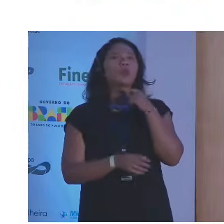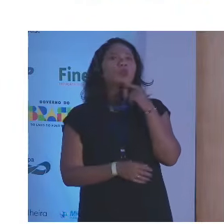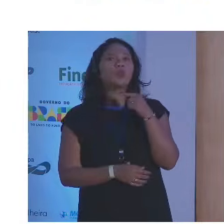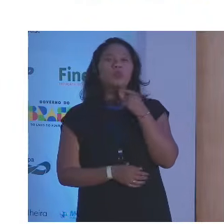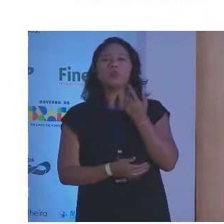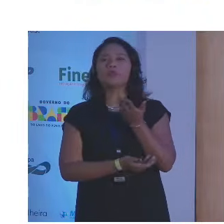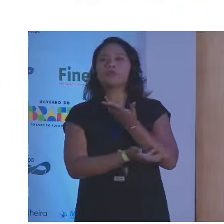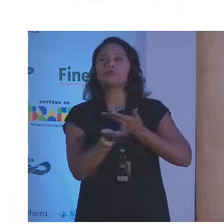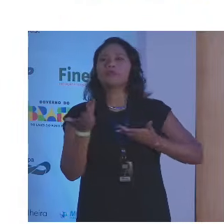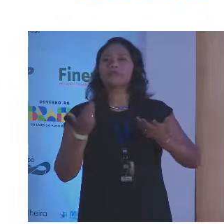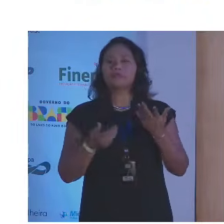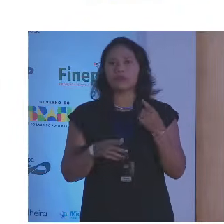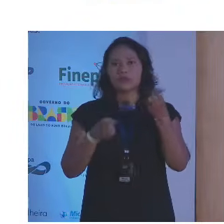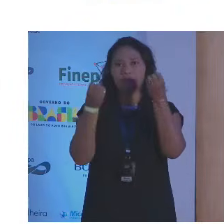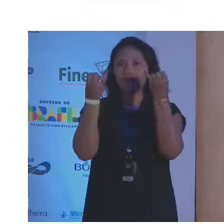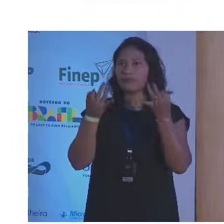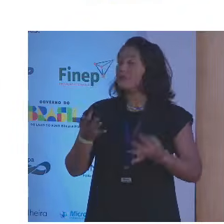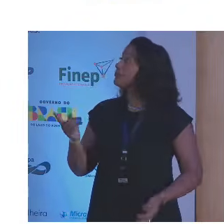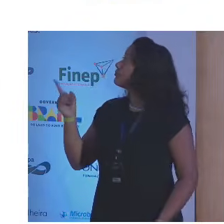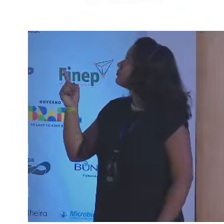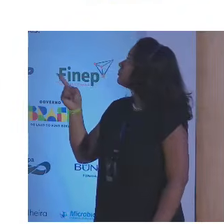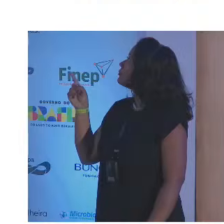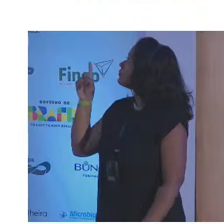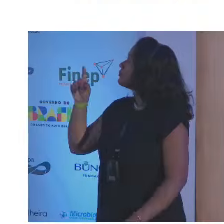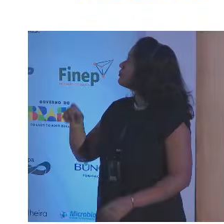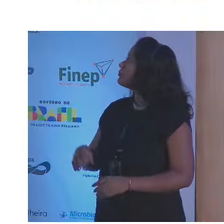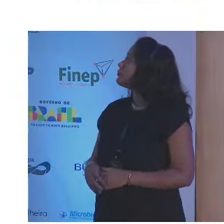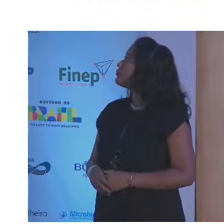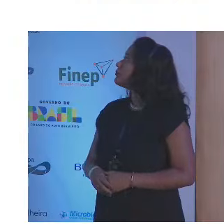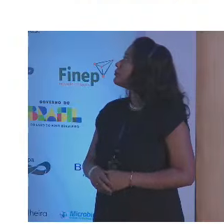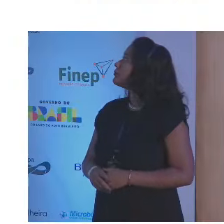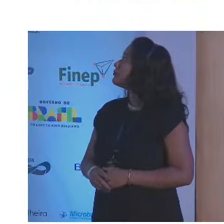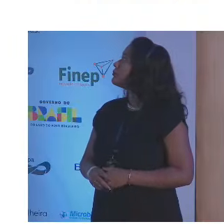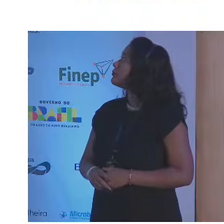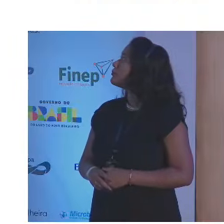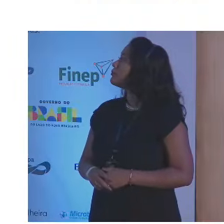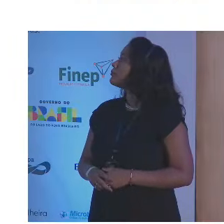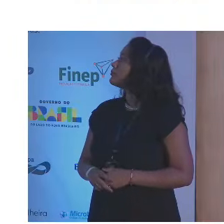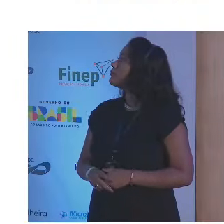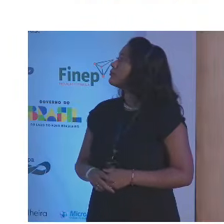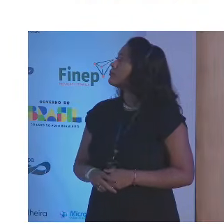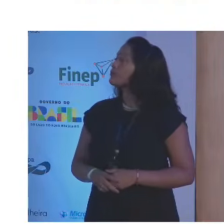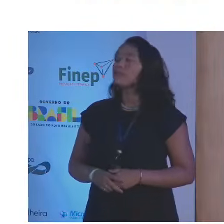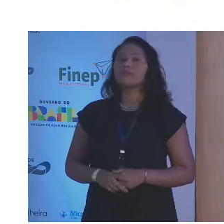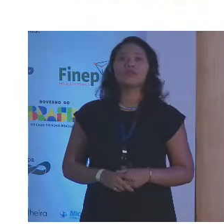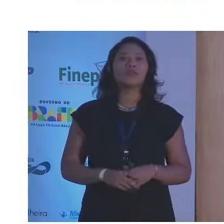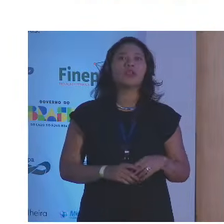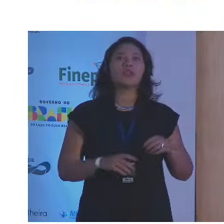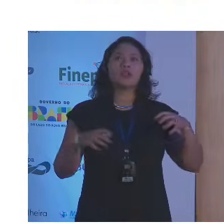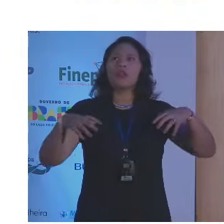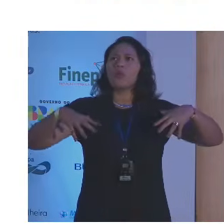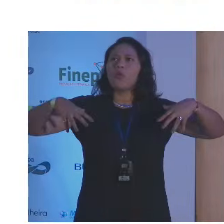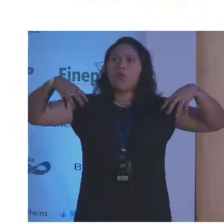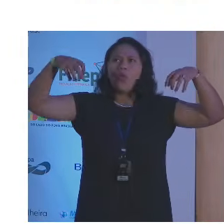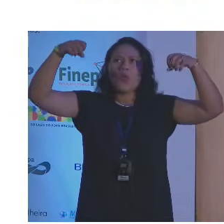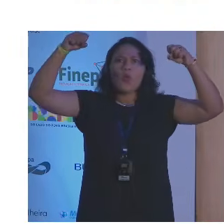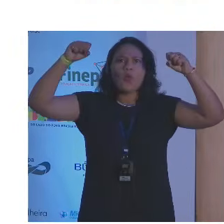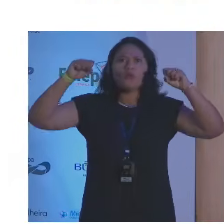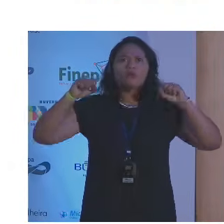short video, just to understand where we are. Maybe you could reduce the light so that